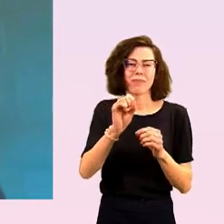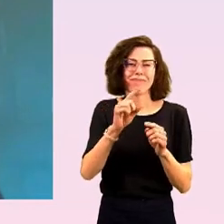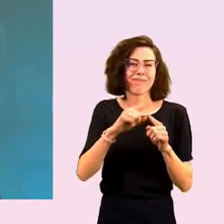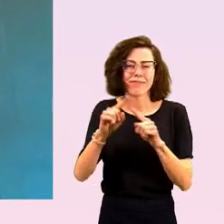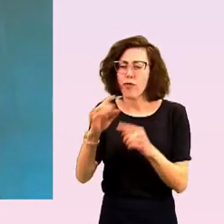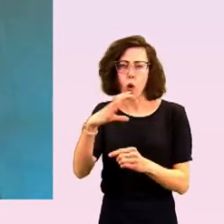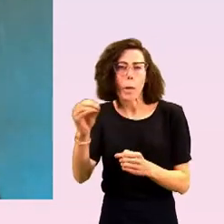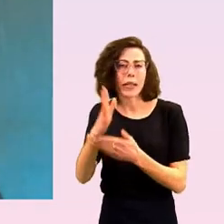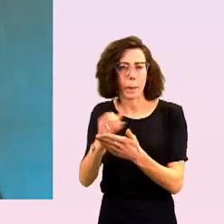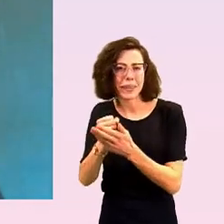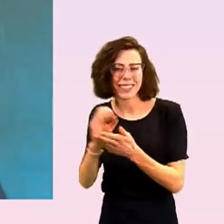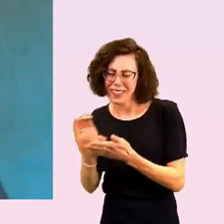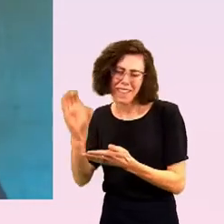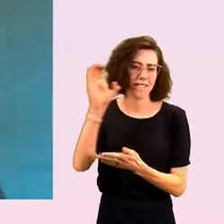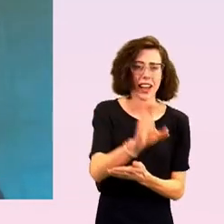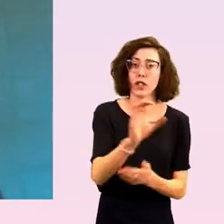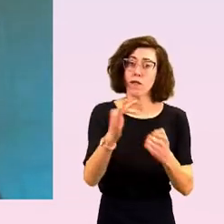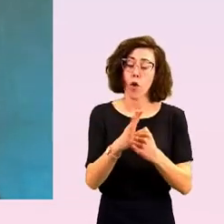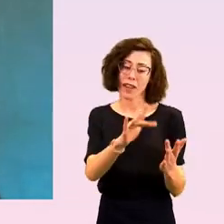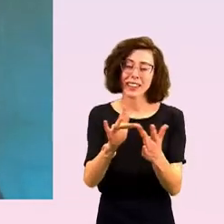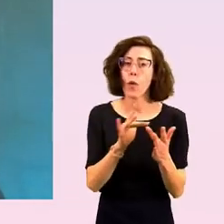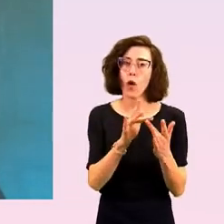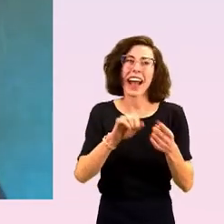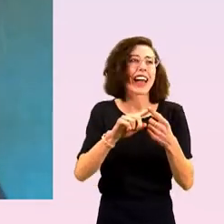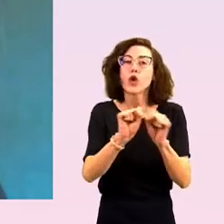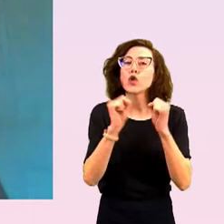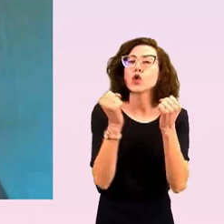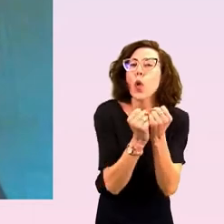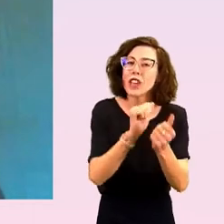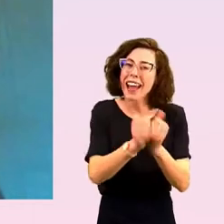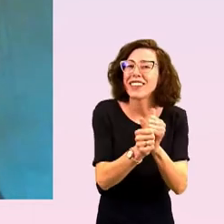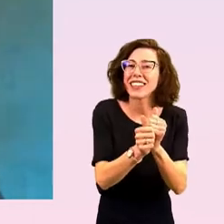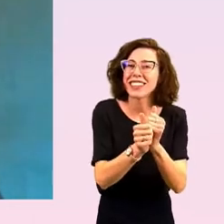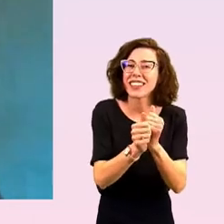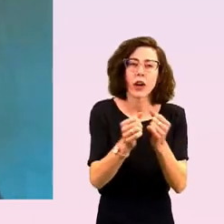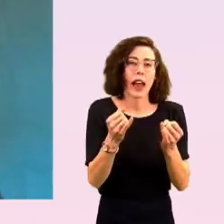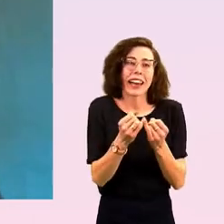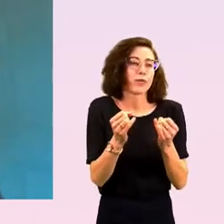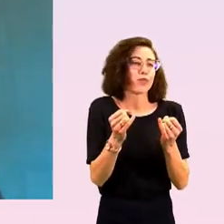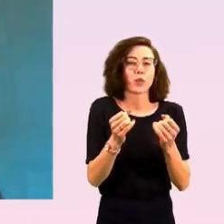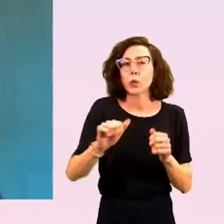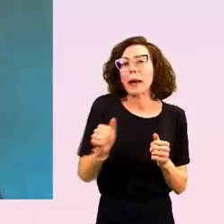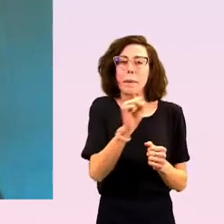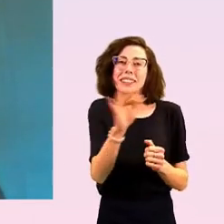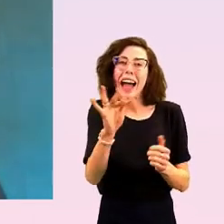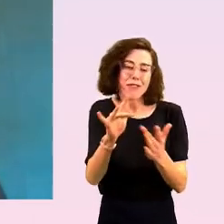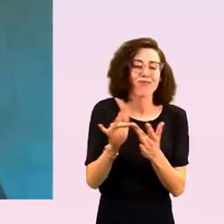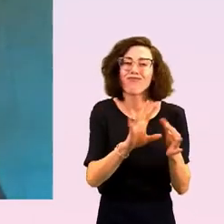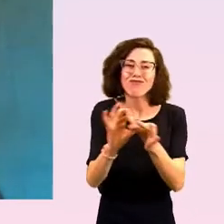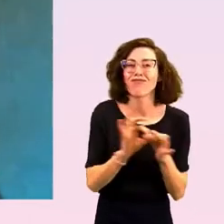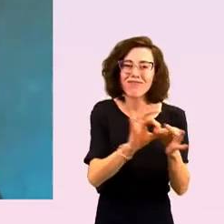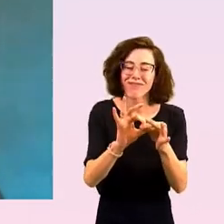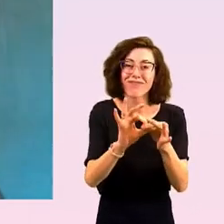networks and social activities that kept the office tied together. And now following that, what